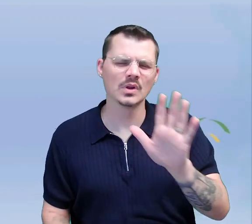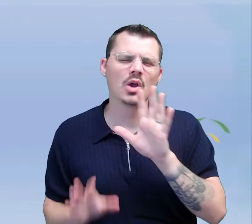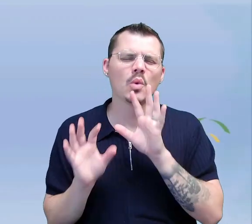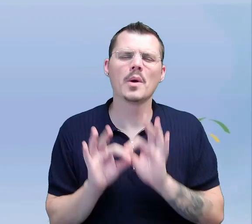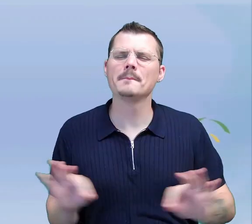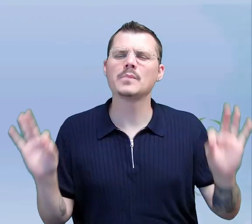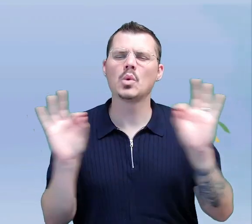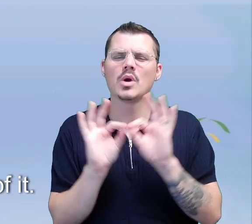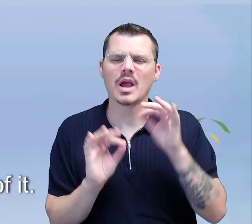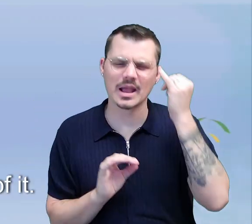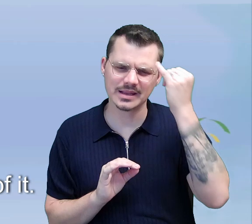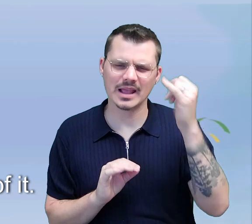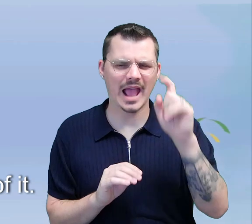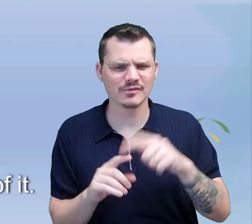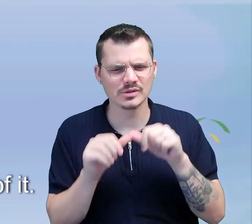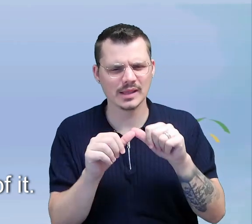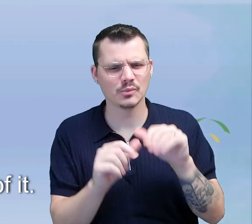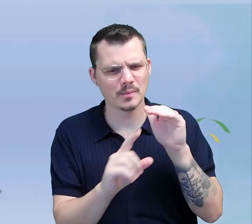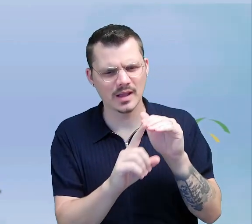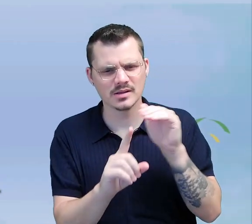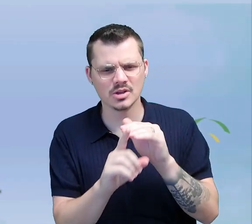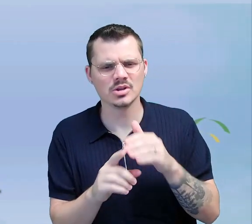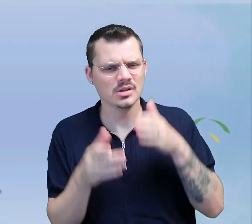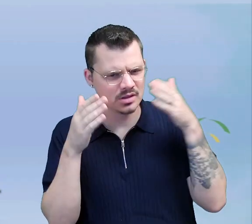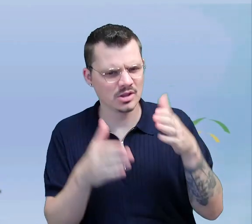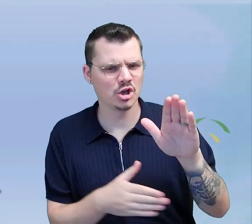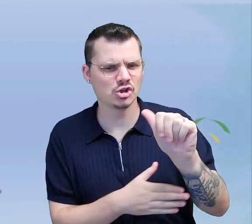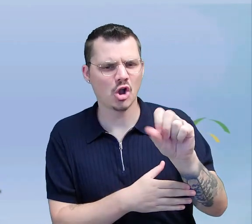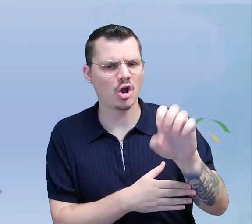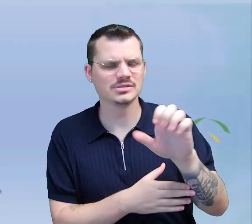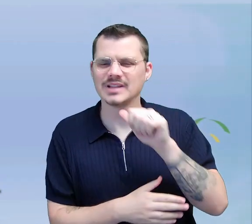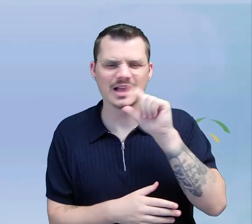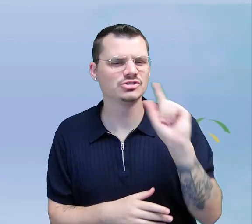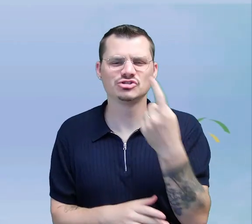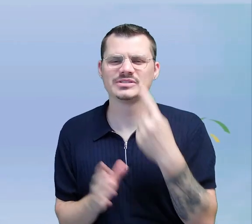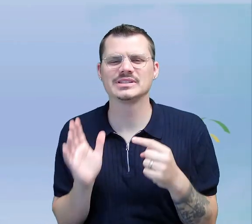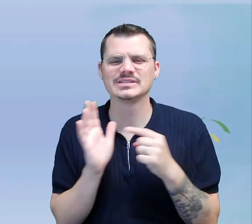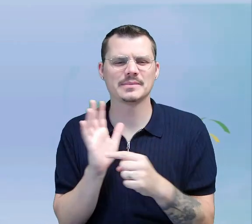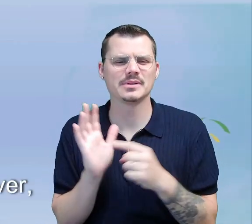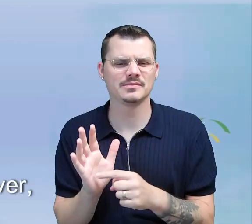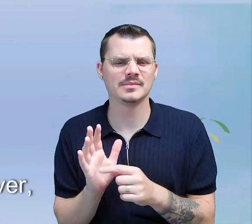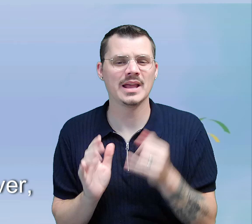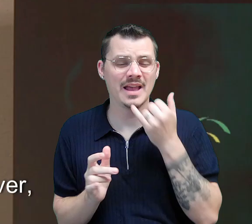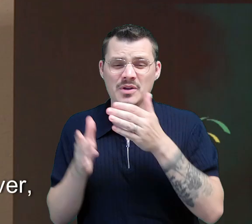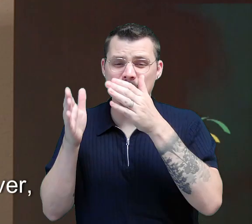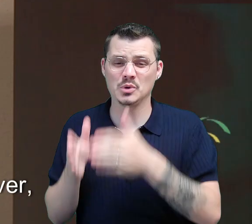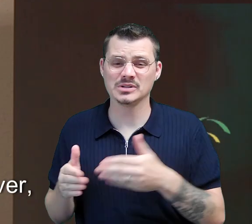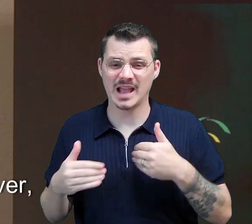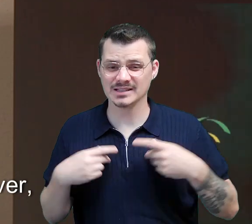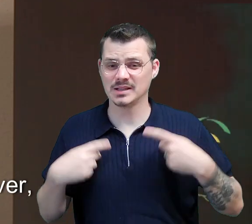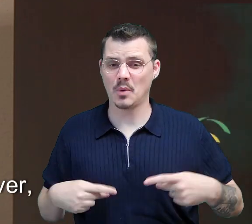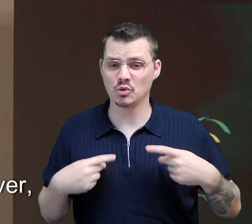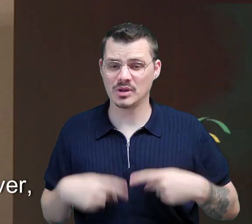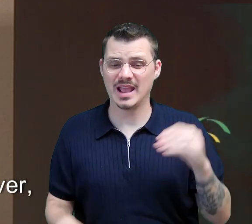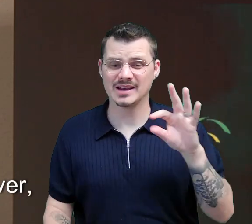Really important idea, we have to keep reminding people of it. Treat causes, not just symptoms. If a person has